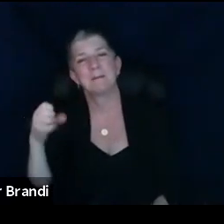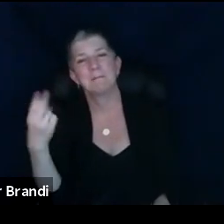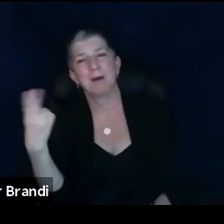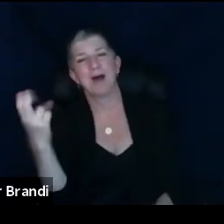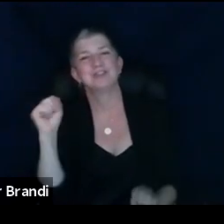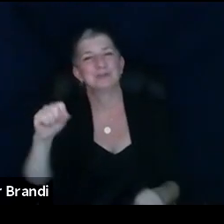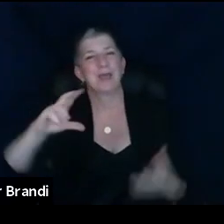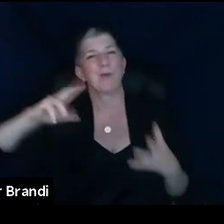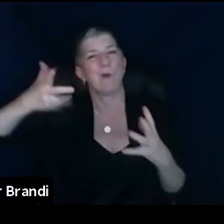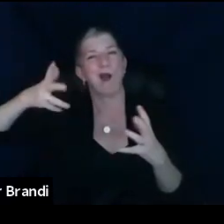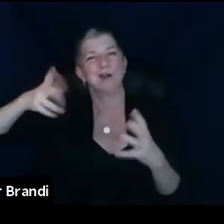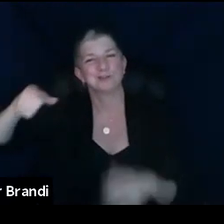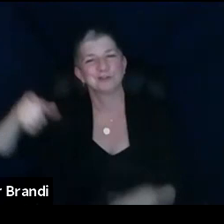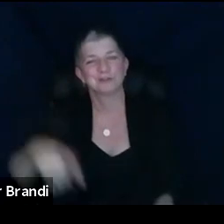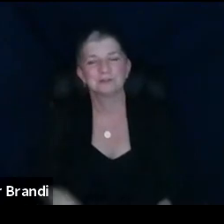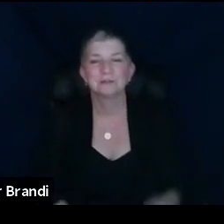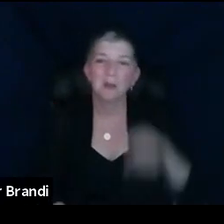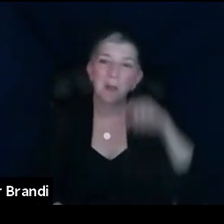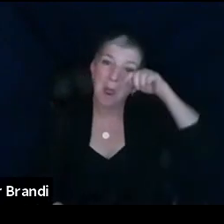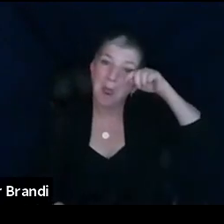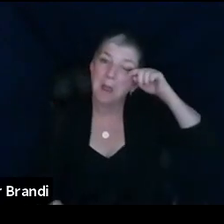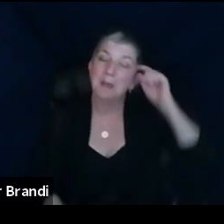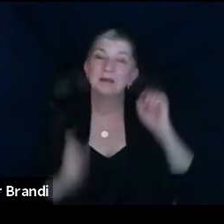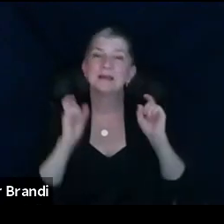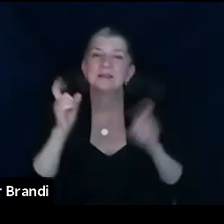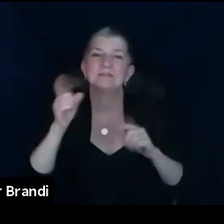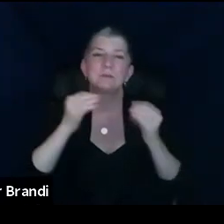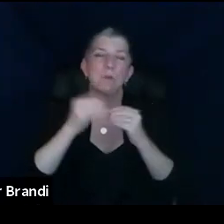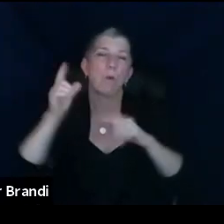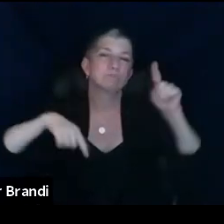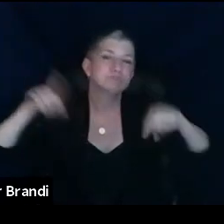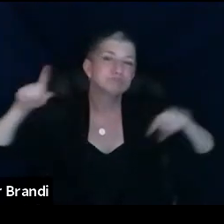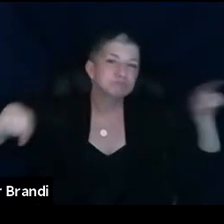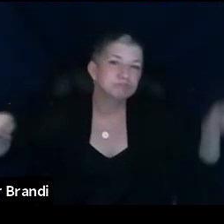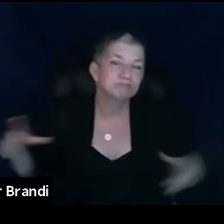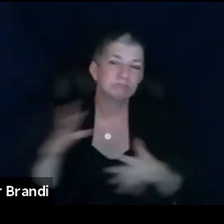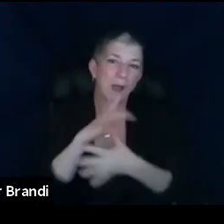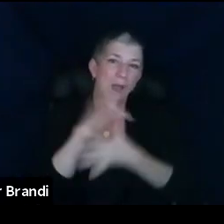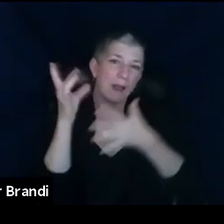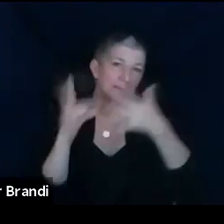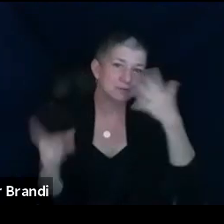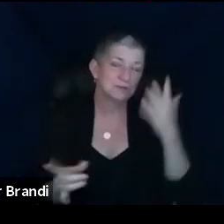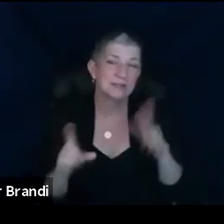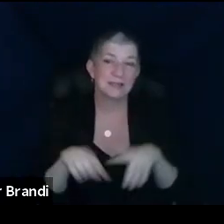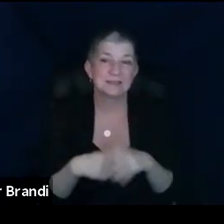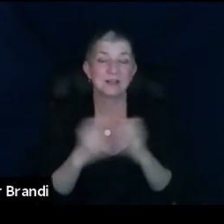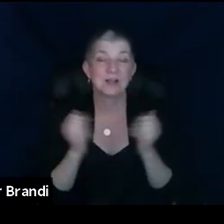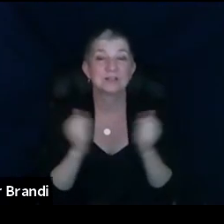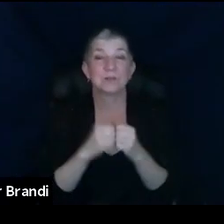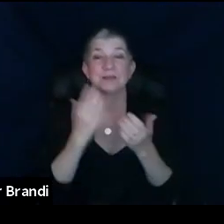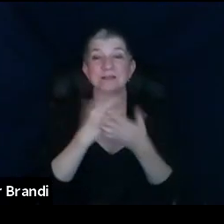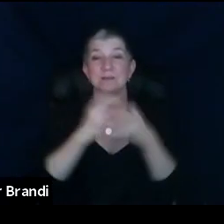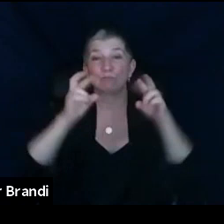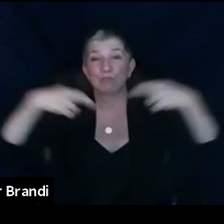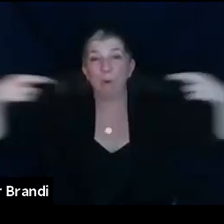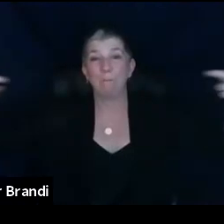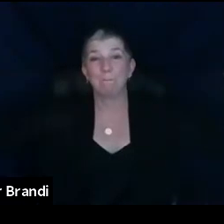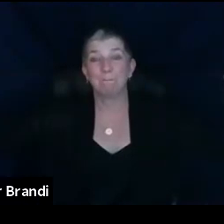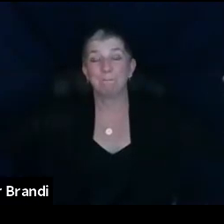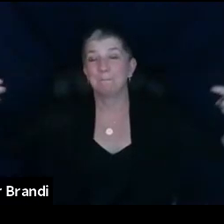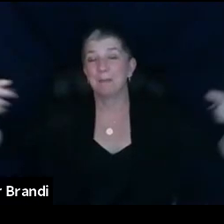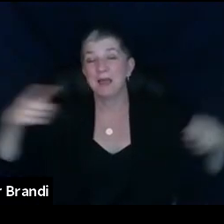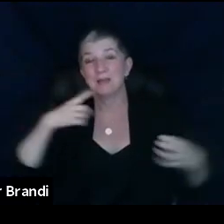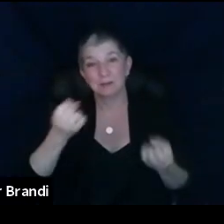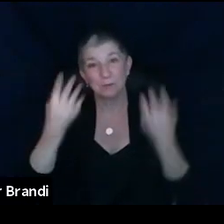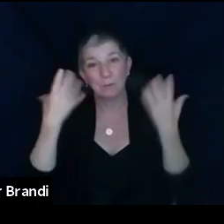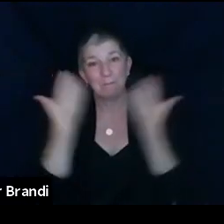And so it gives you a lot of versatility, and it all starts with a hank of rope, and you can go so far with it,